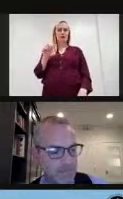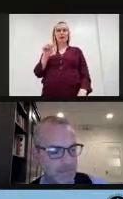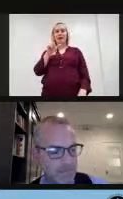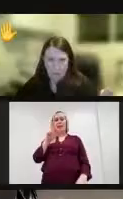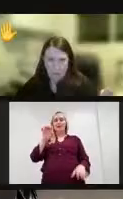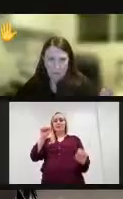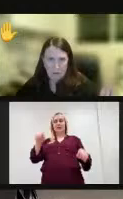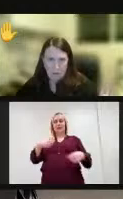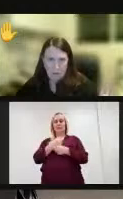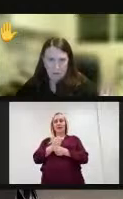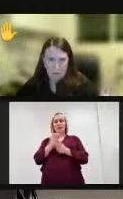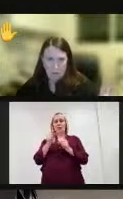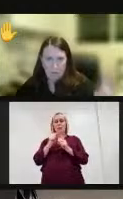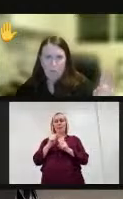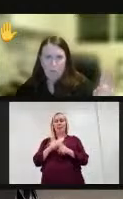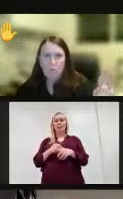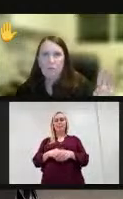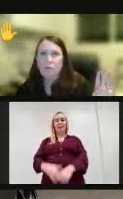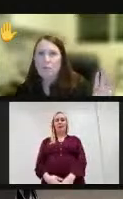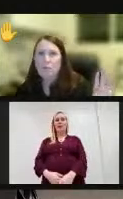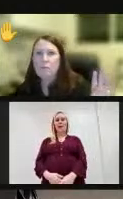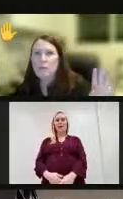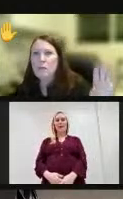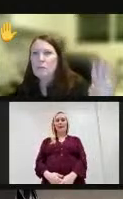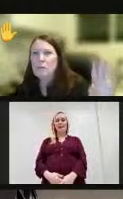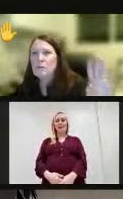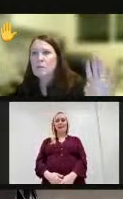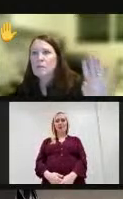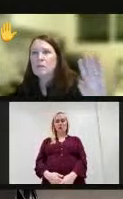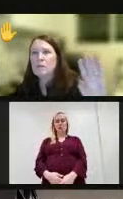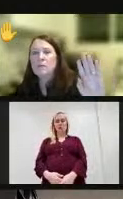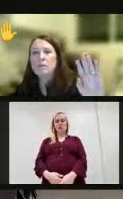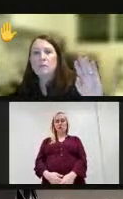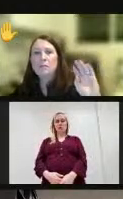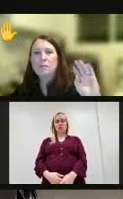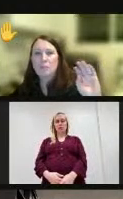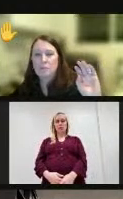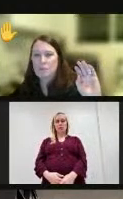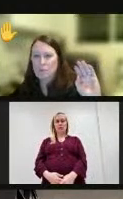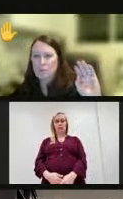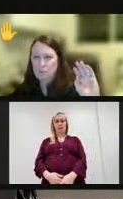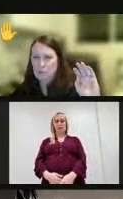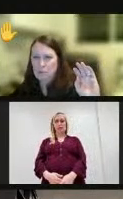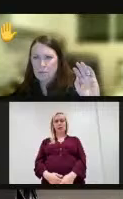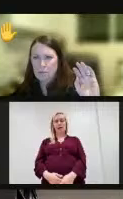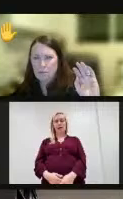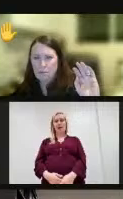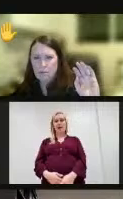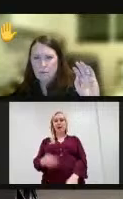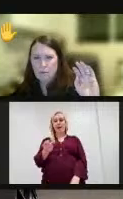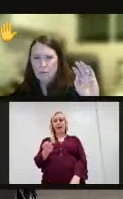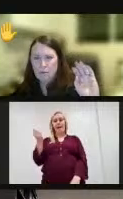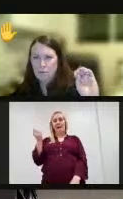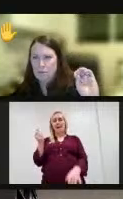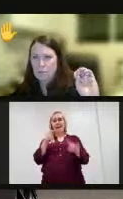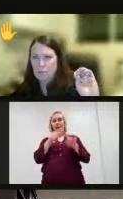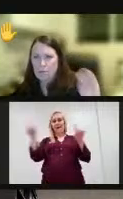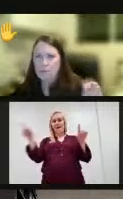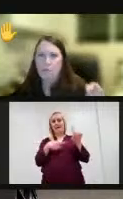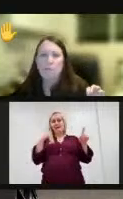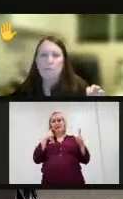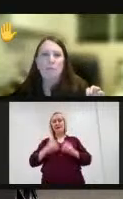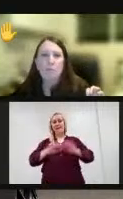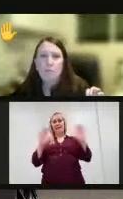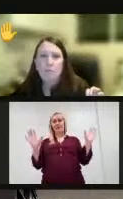words. Okay. So I think we can then delete the strike through one for clarity.